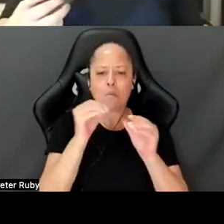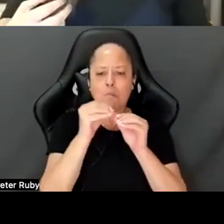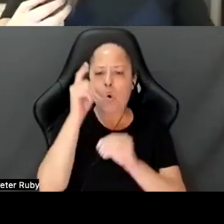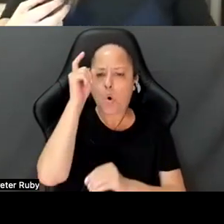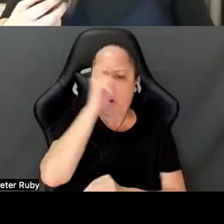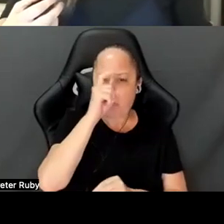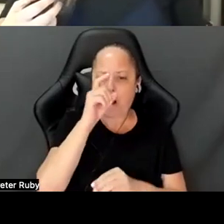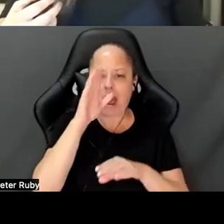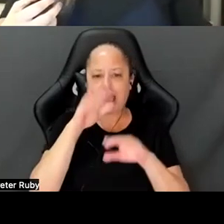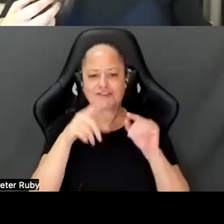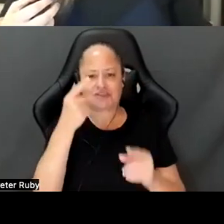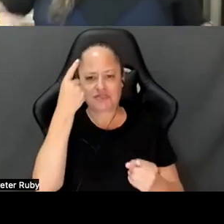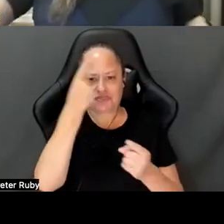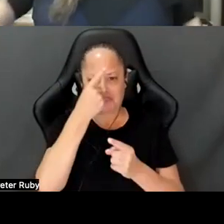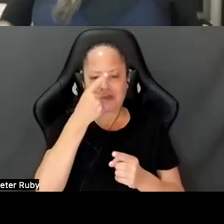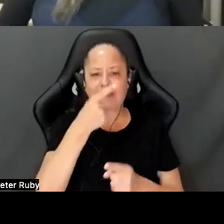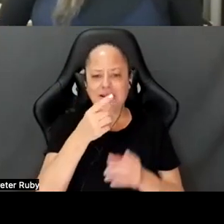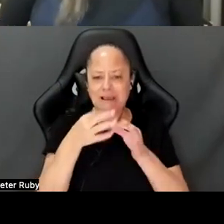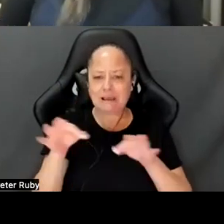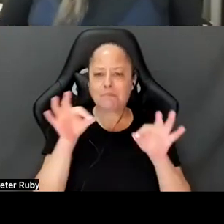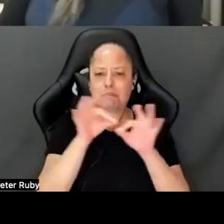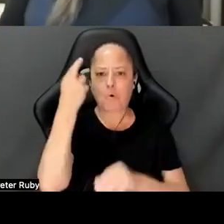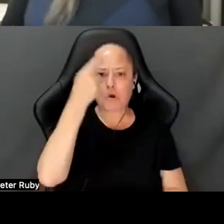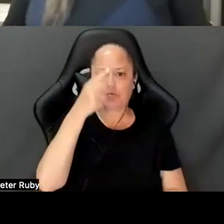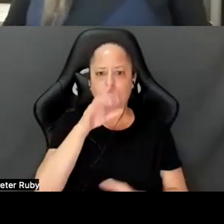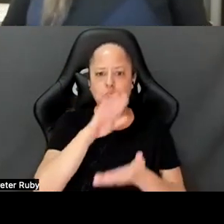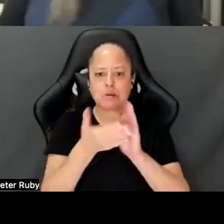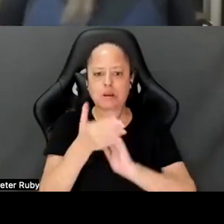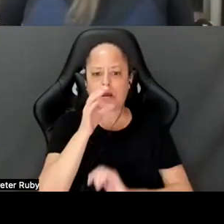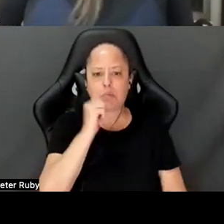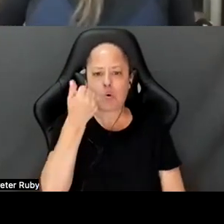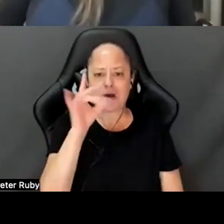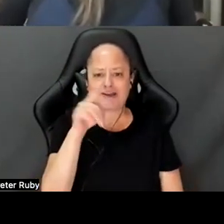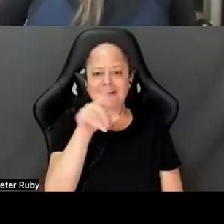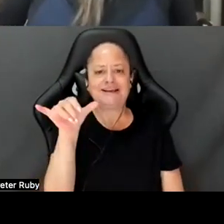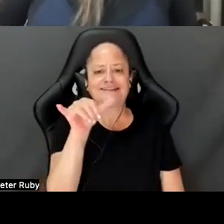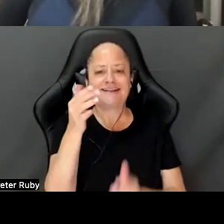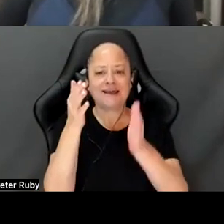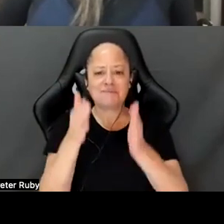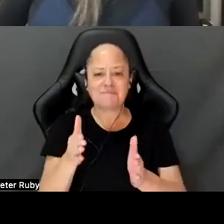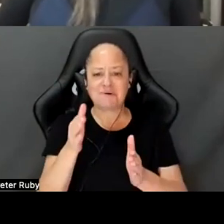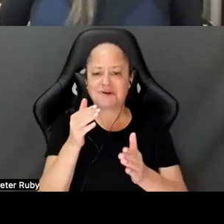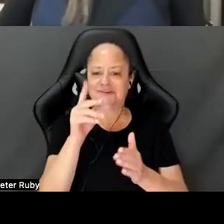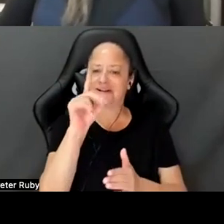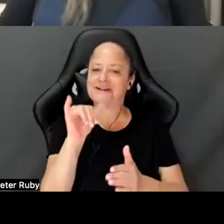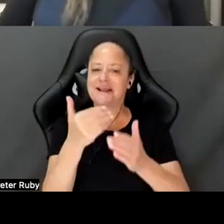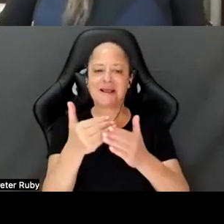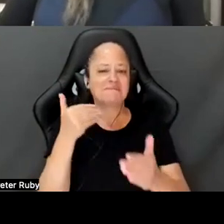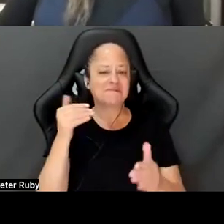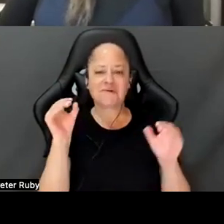think you are. And it's so important to realize, like, when you turn 18, you're the same person you were the day before. There's